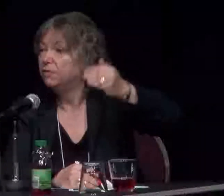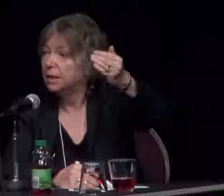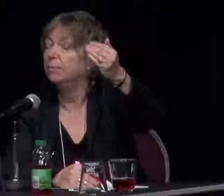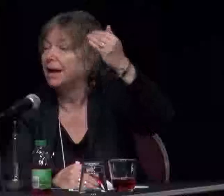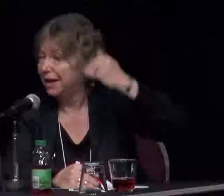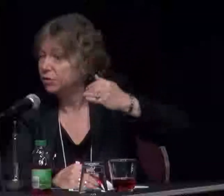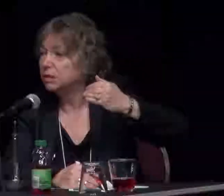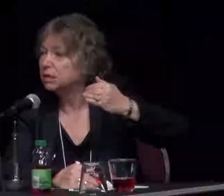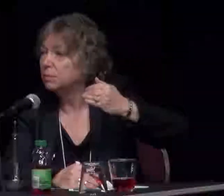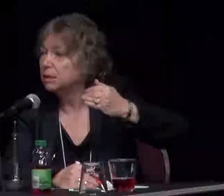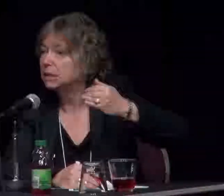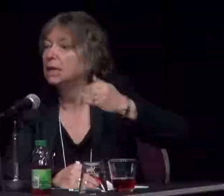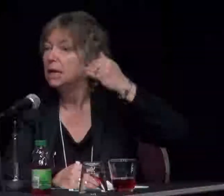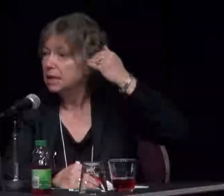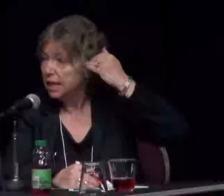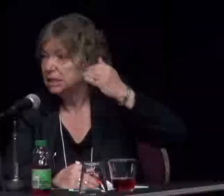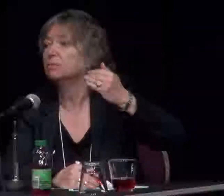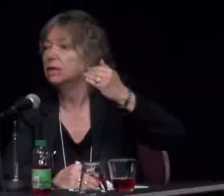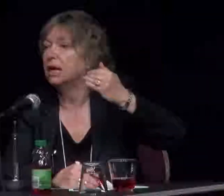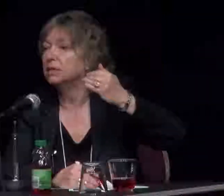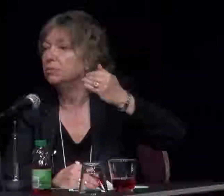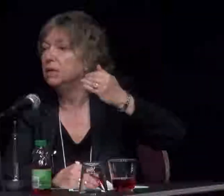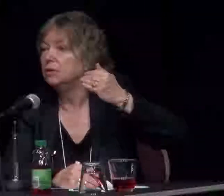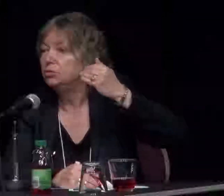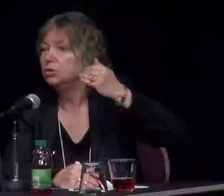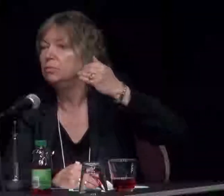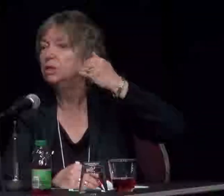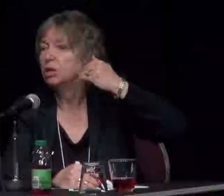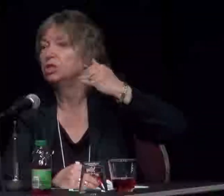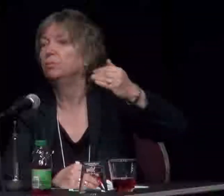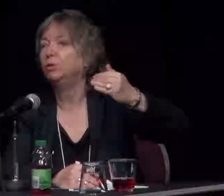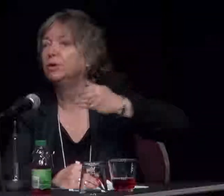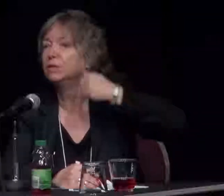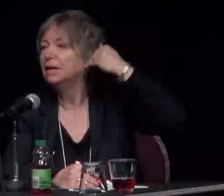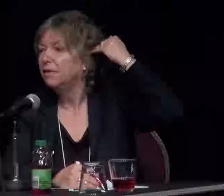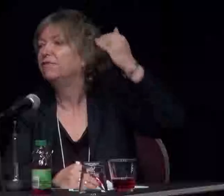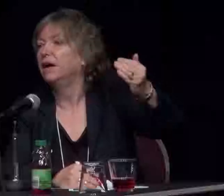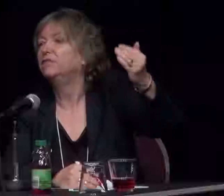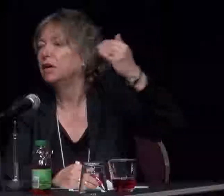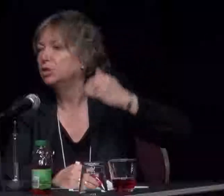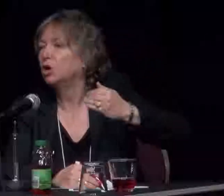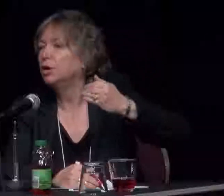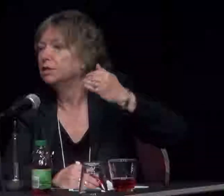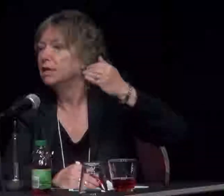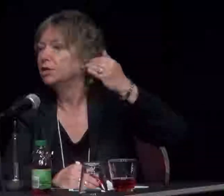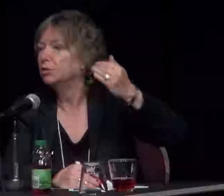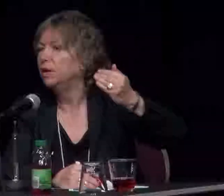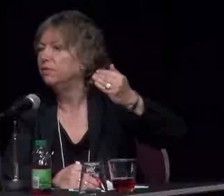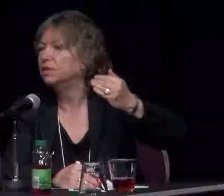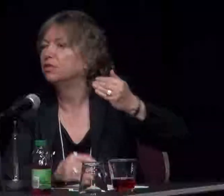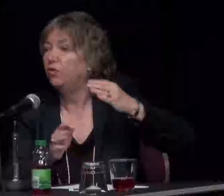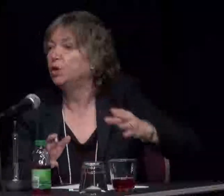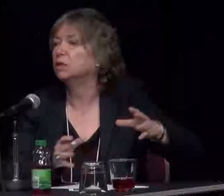better if you come back after 6 months, that's what it has to be. And you shouldn't be charging employers 5 times the cost of the